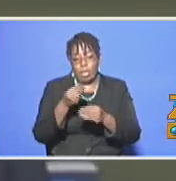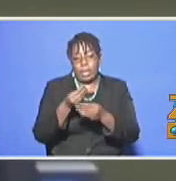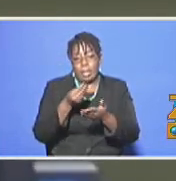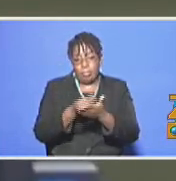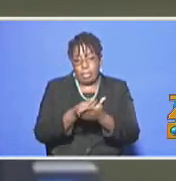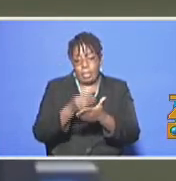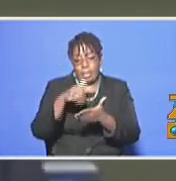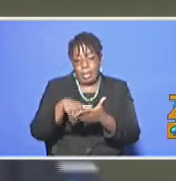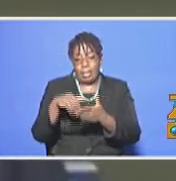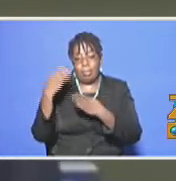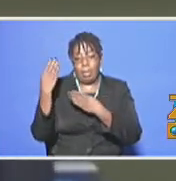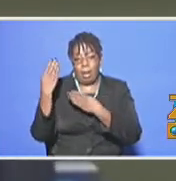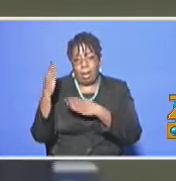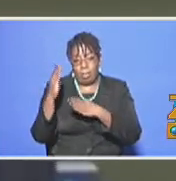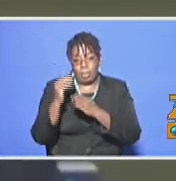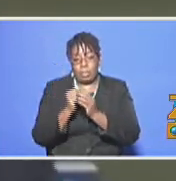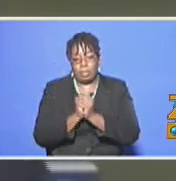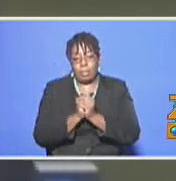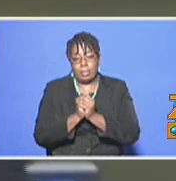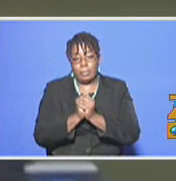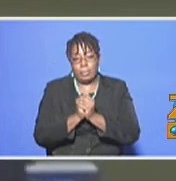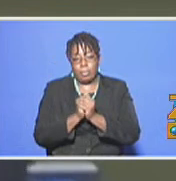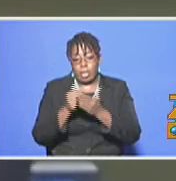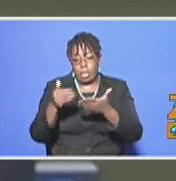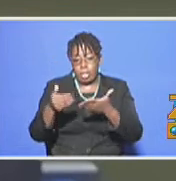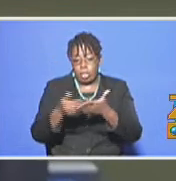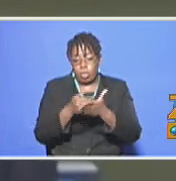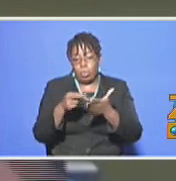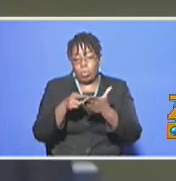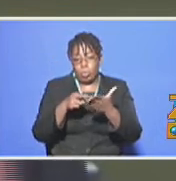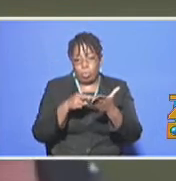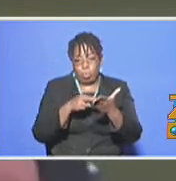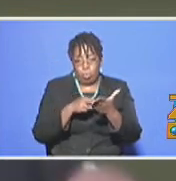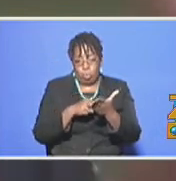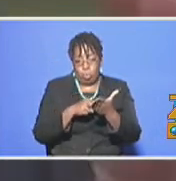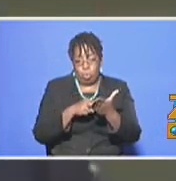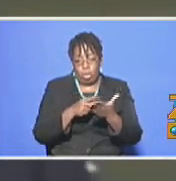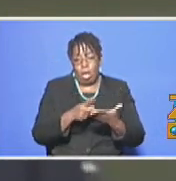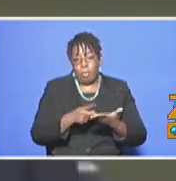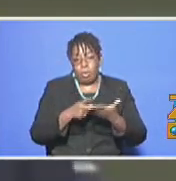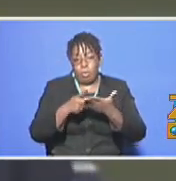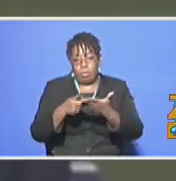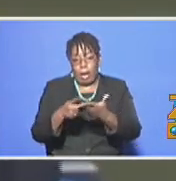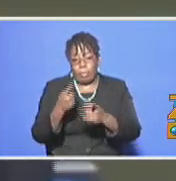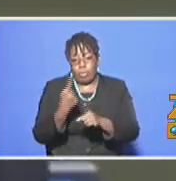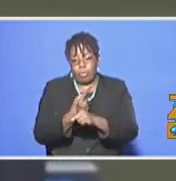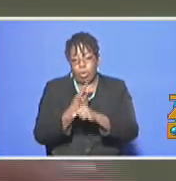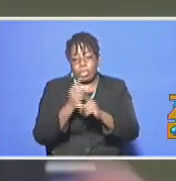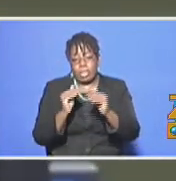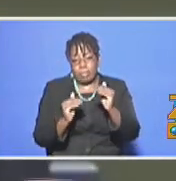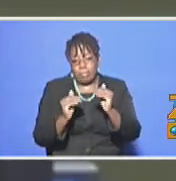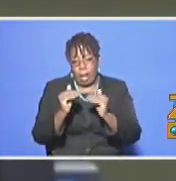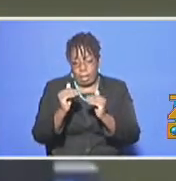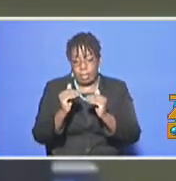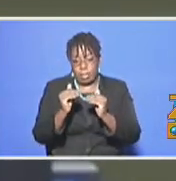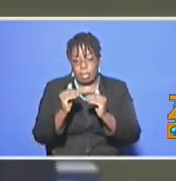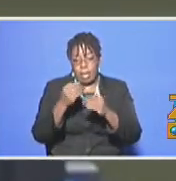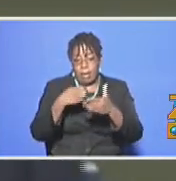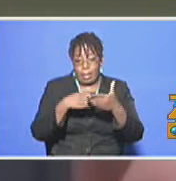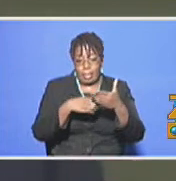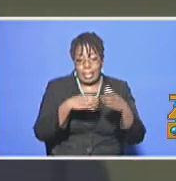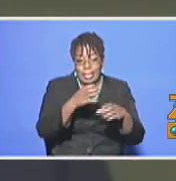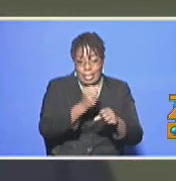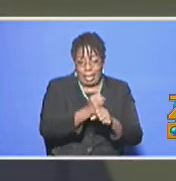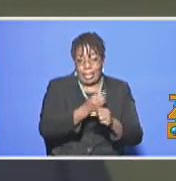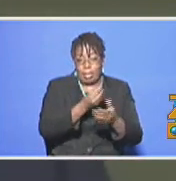the Bahamas. The new crowdfund rules provide an appropriate balance between access to capital